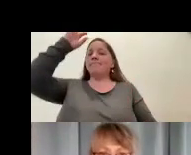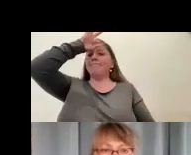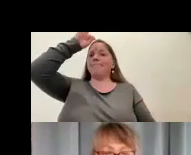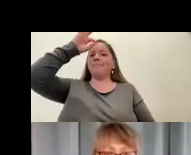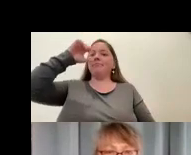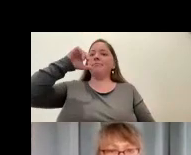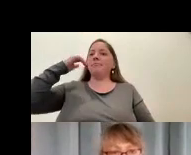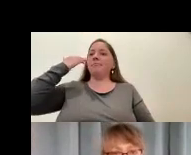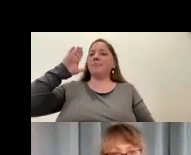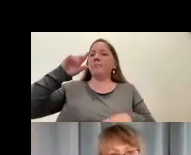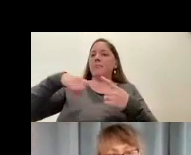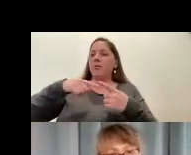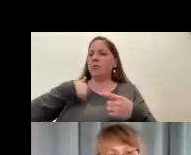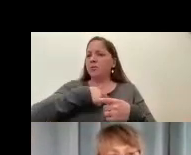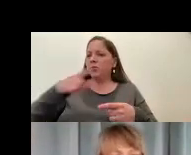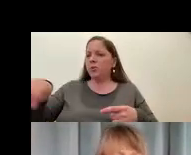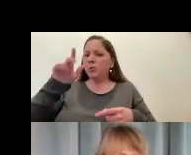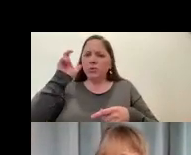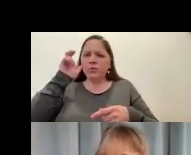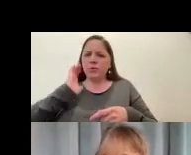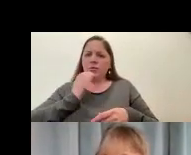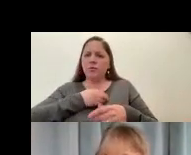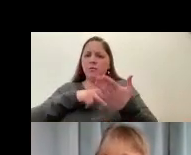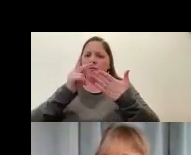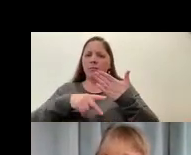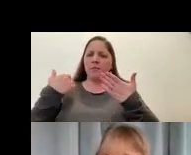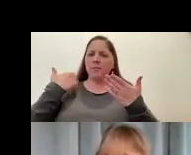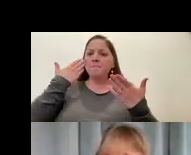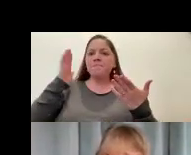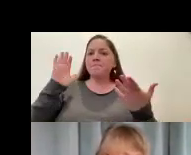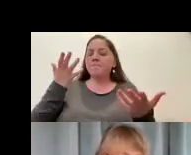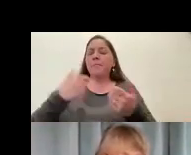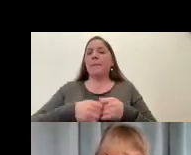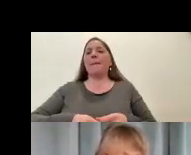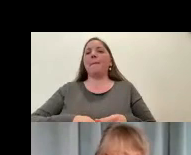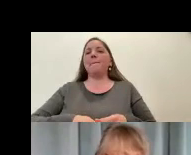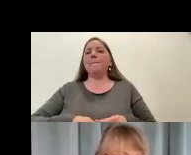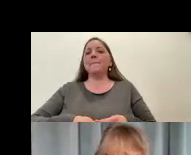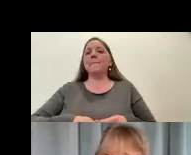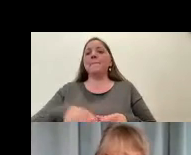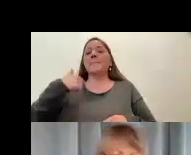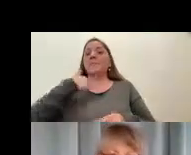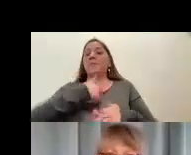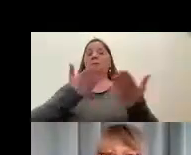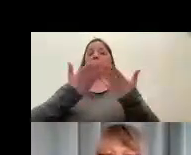know how many of you even heard about the program. And we serve the entire